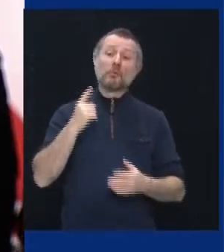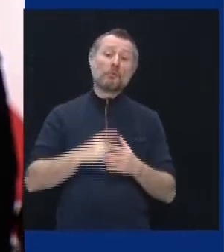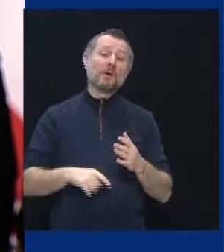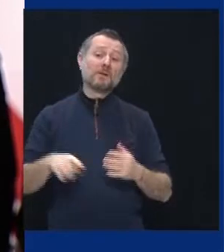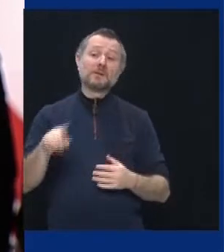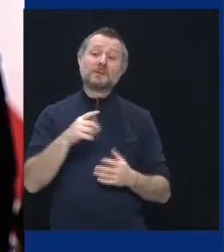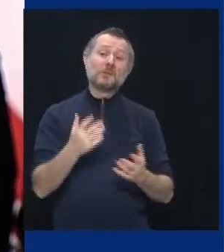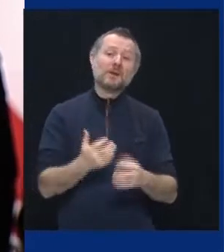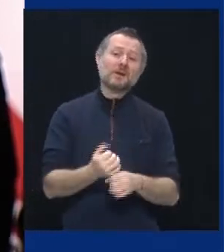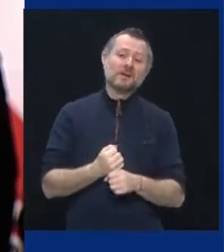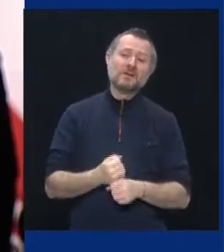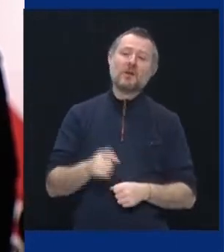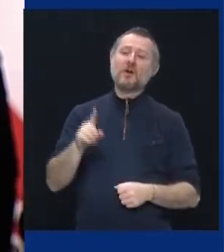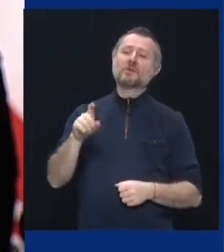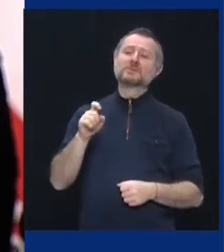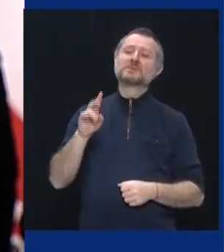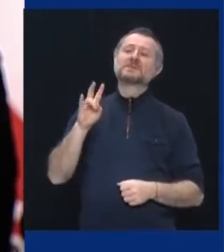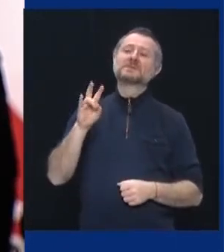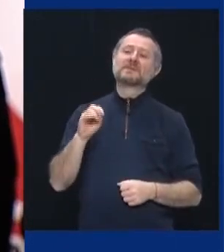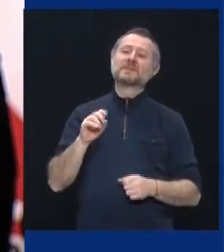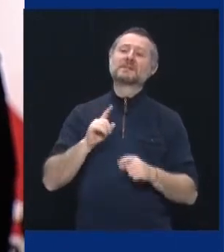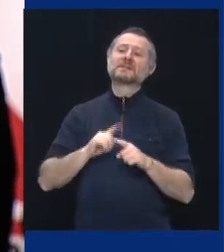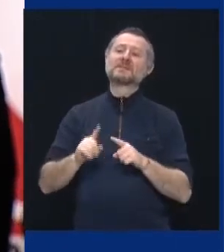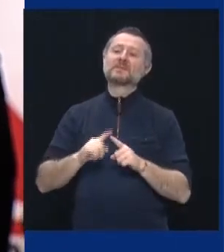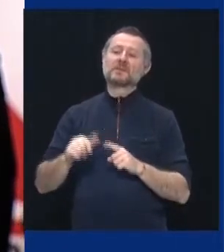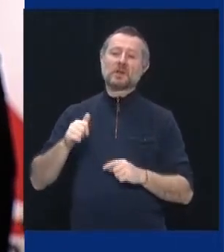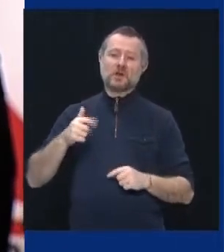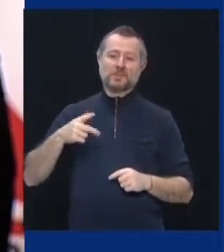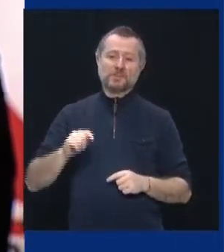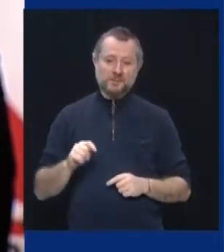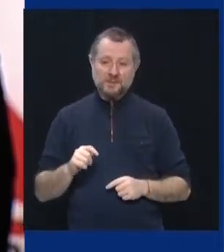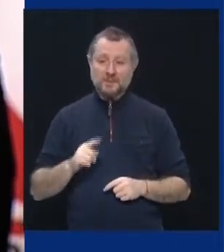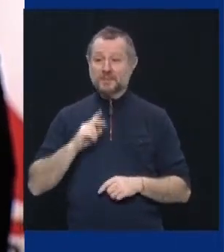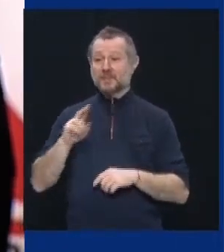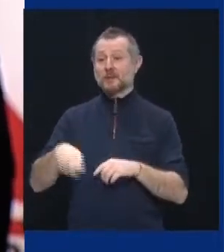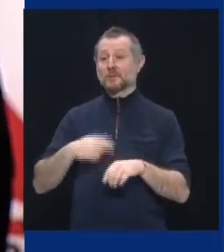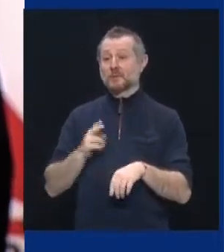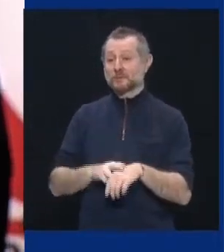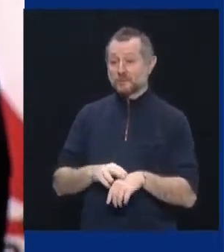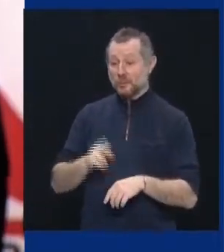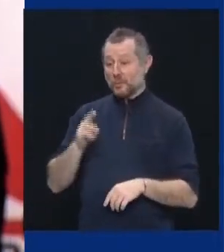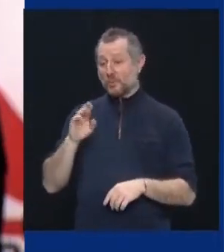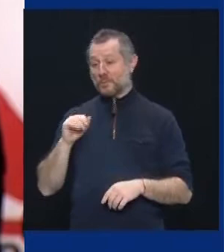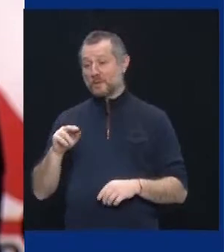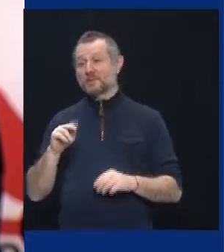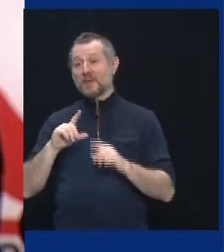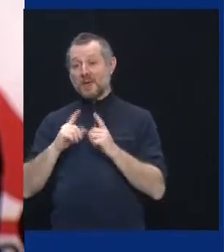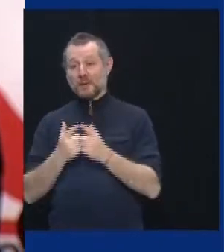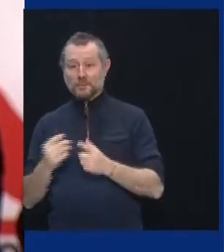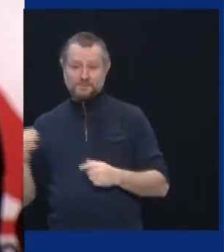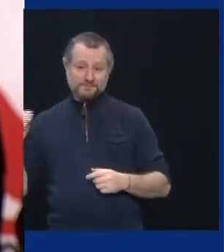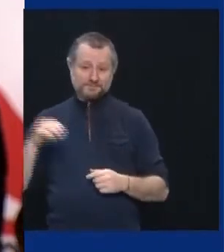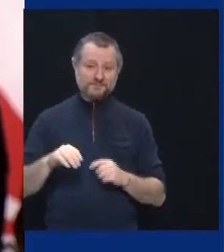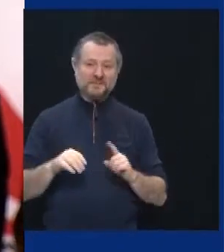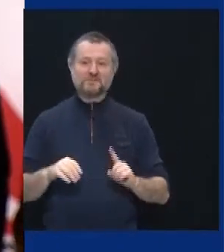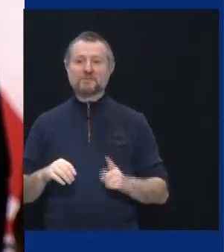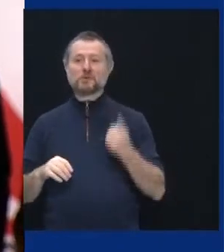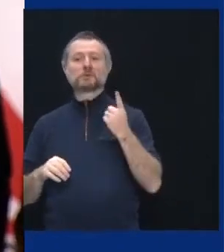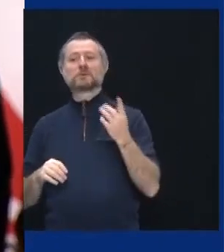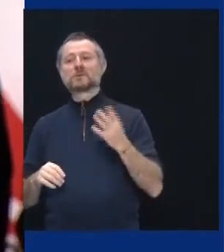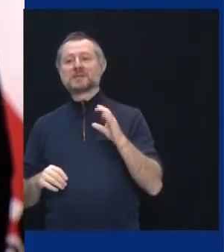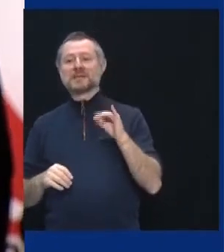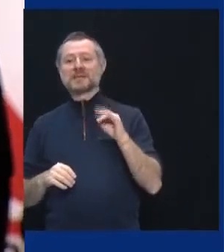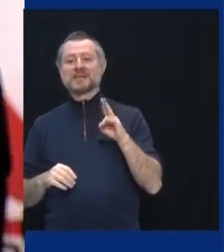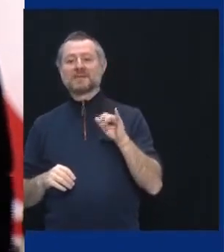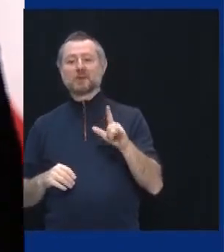170 units of affordable housing, the National Urban League's headquarters, and the first ever civil rights museum